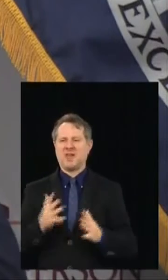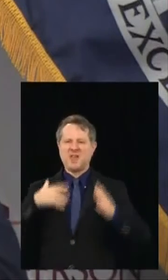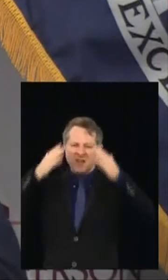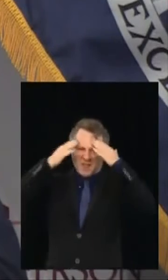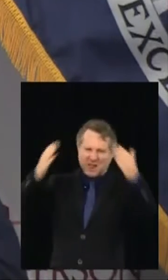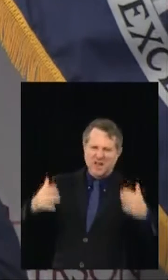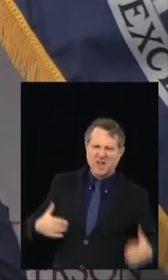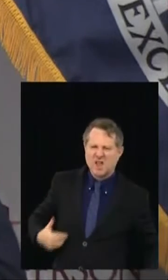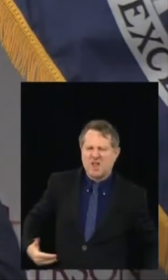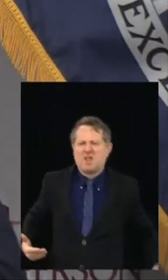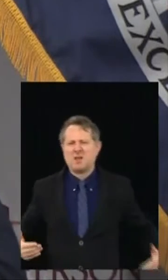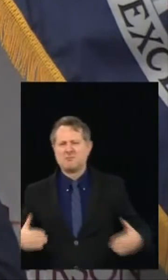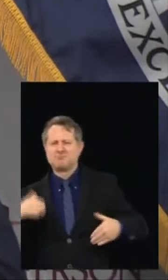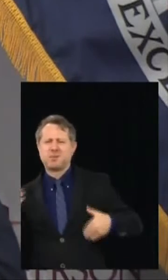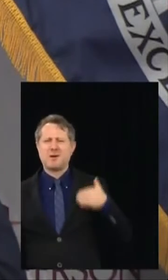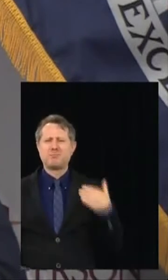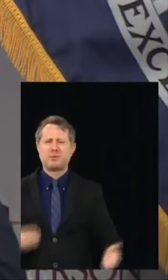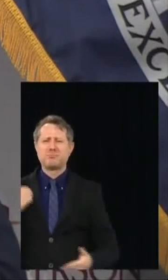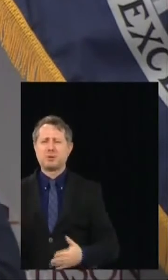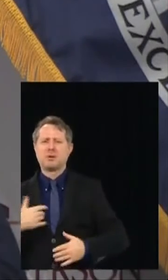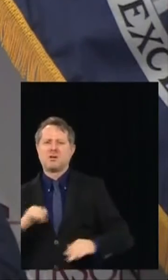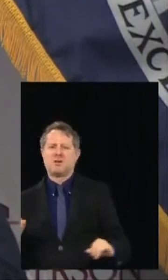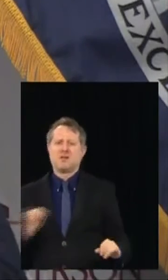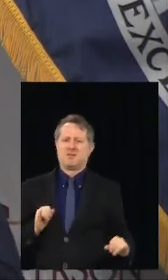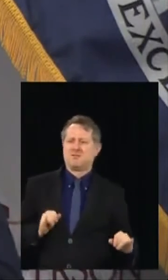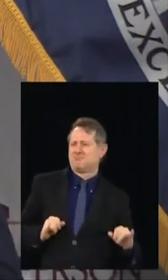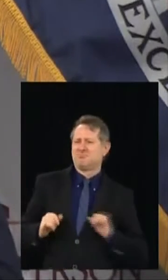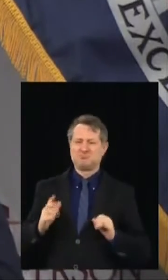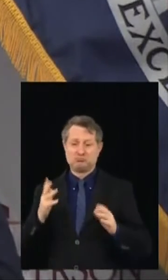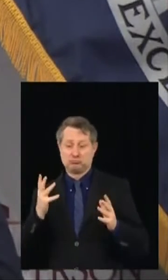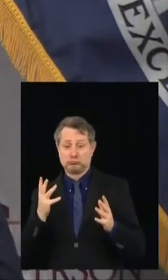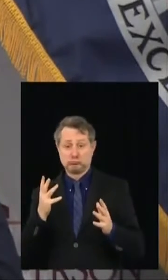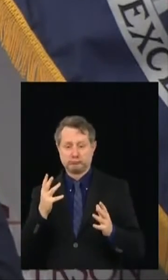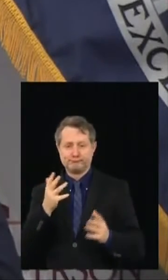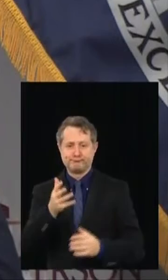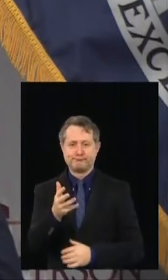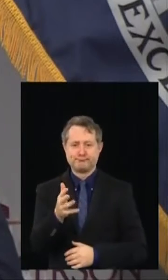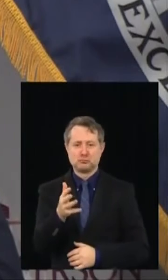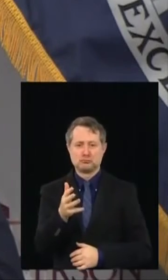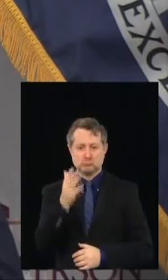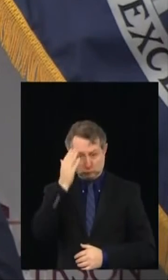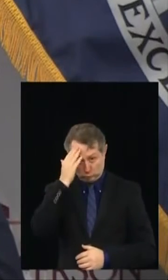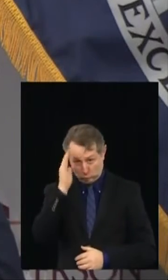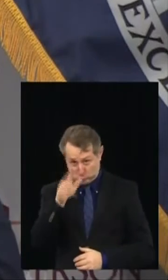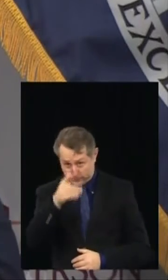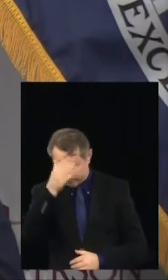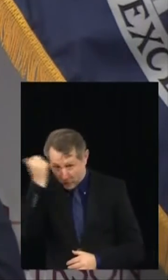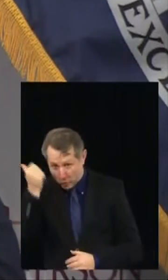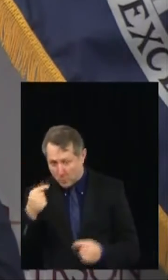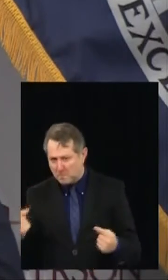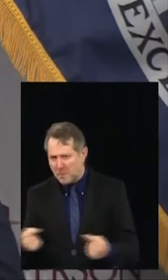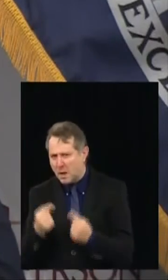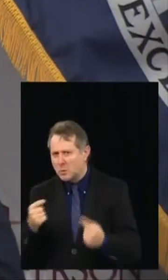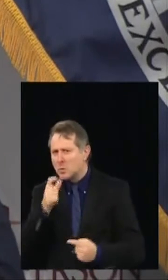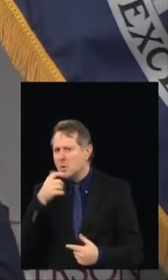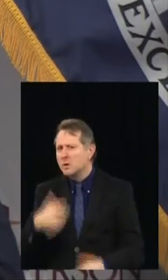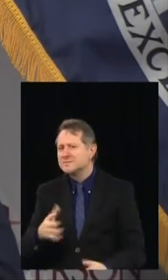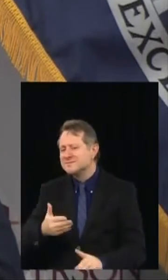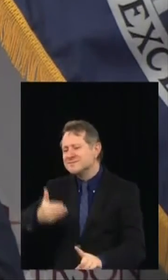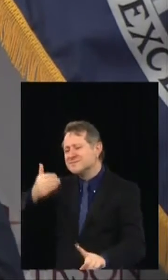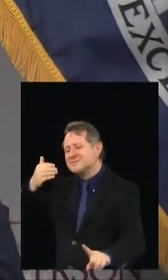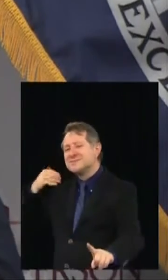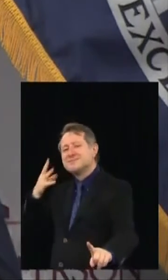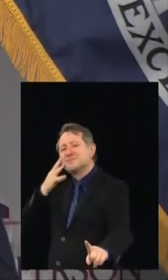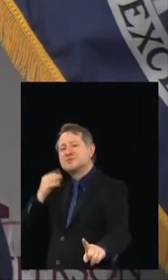People get cocky. People get arrogant. They forget the pain we just went through, we'll be right back in the